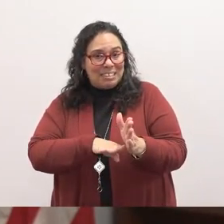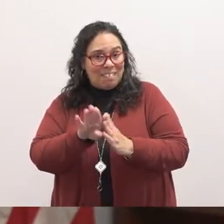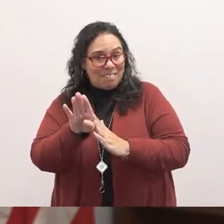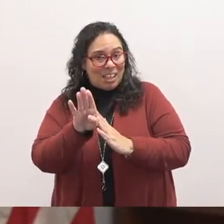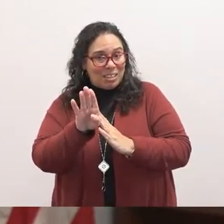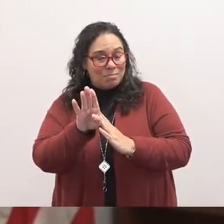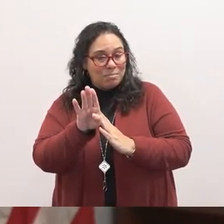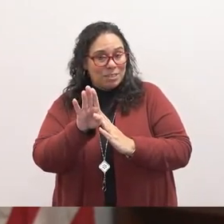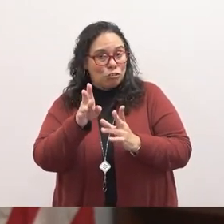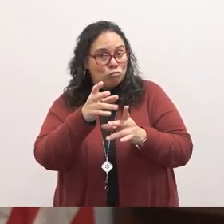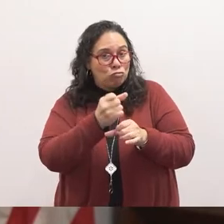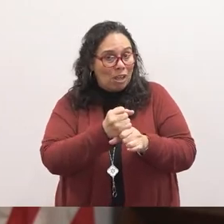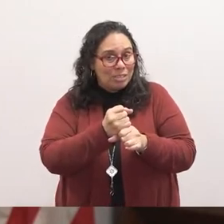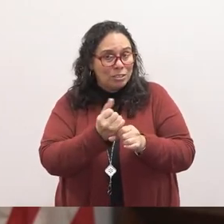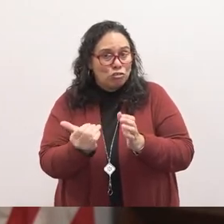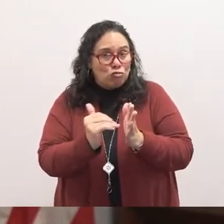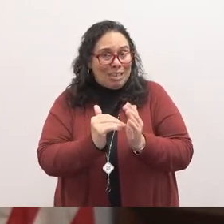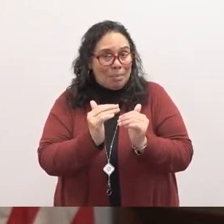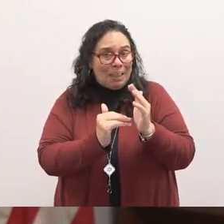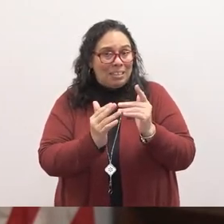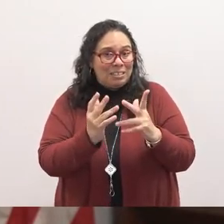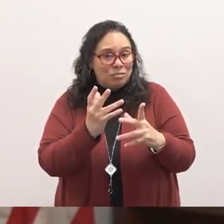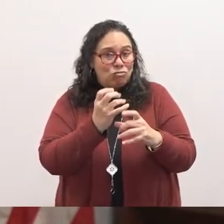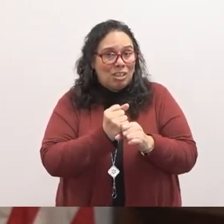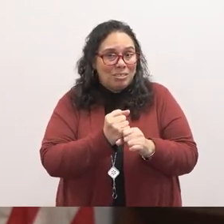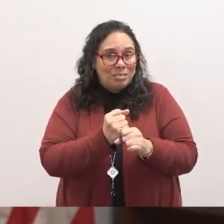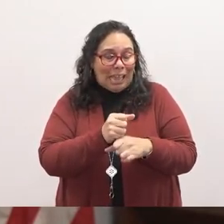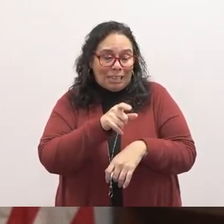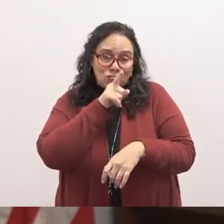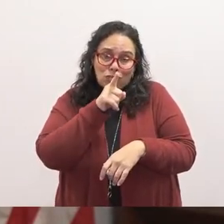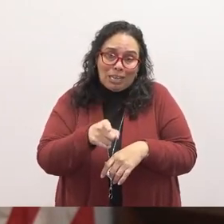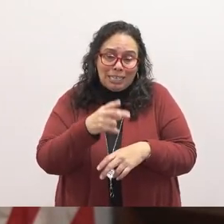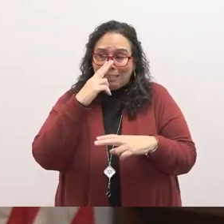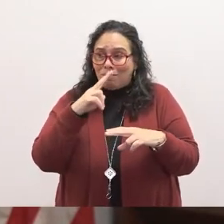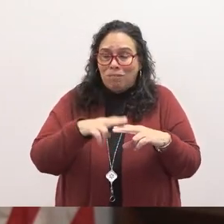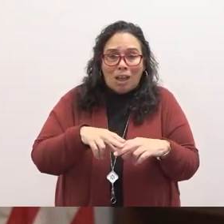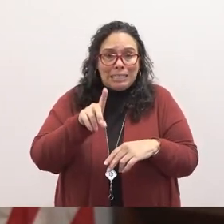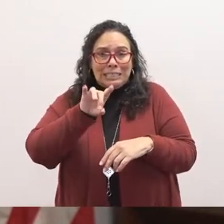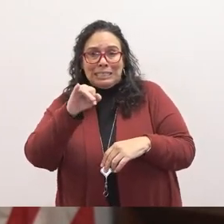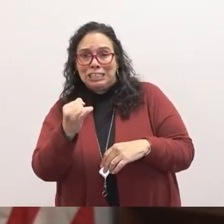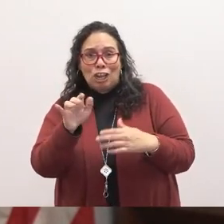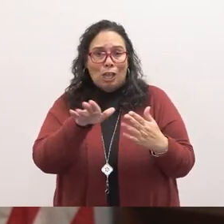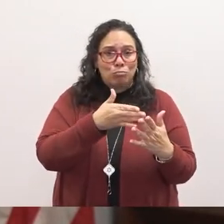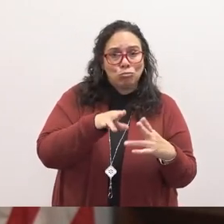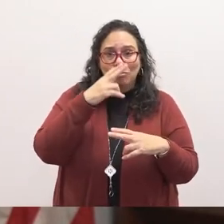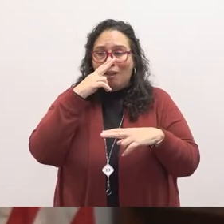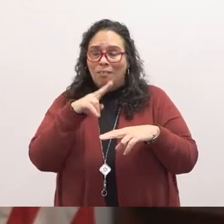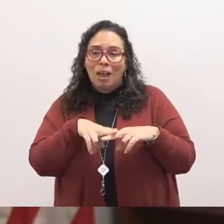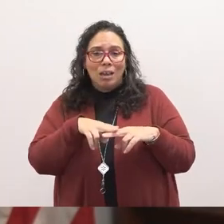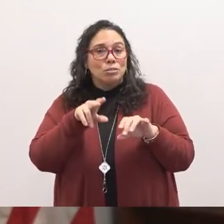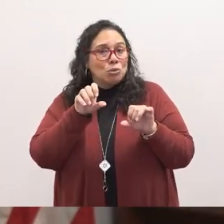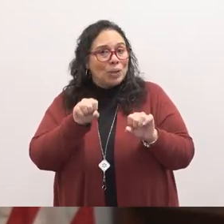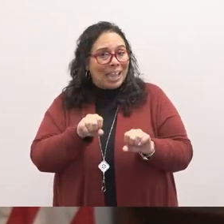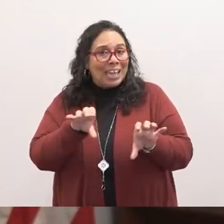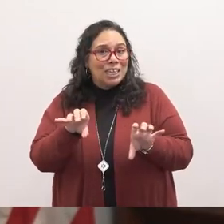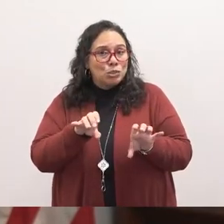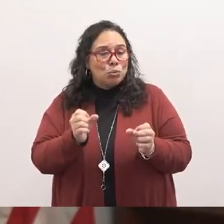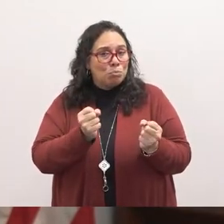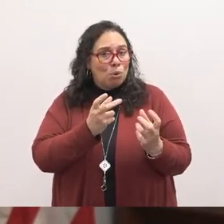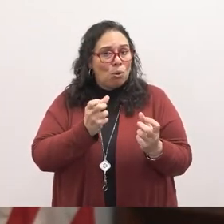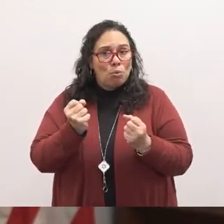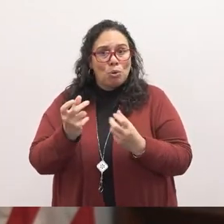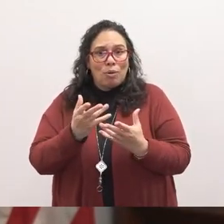rebuild trust. And quite frankly, it's fun, right? There's a DJ out there, music, fun. So we can do multiple things